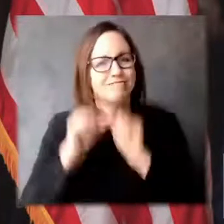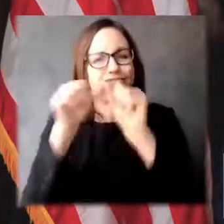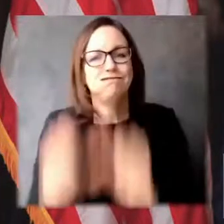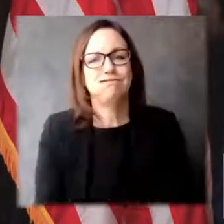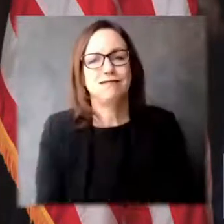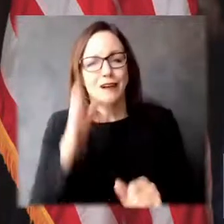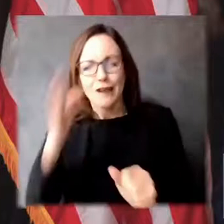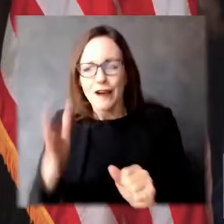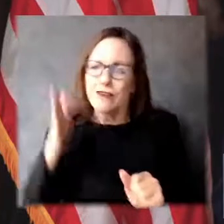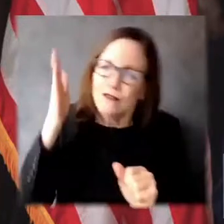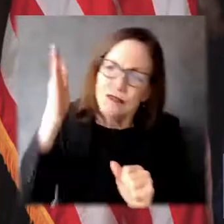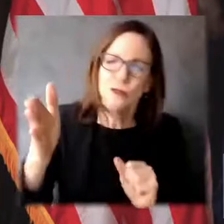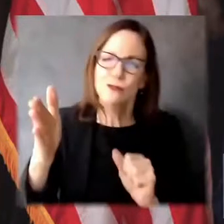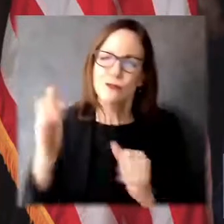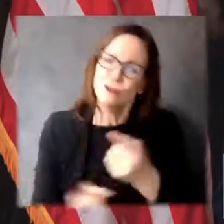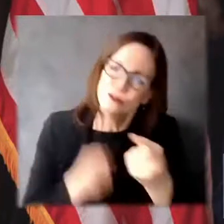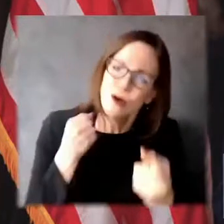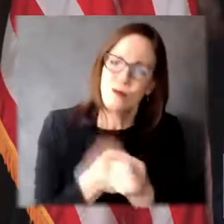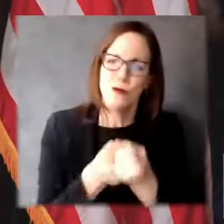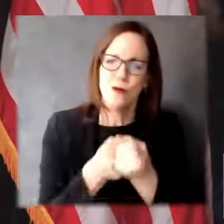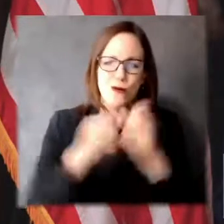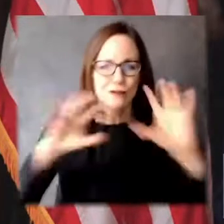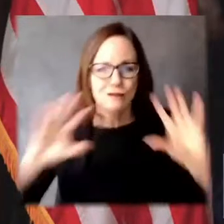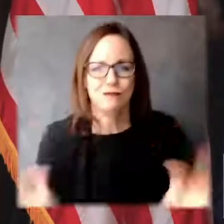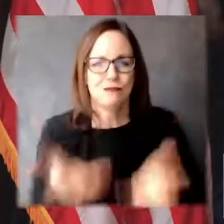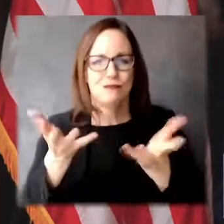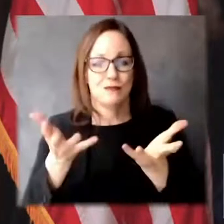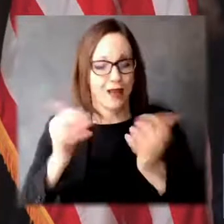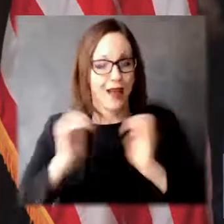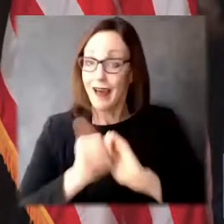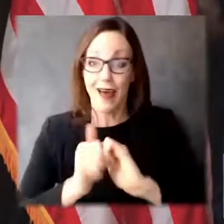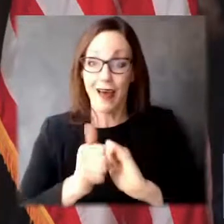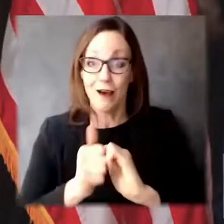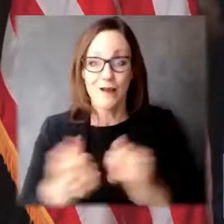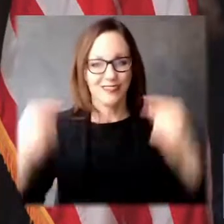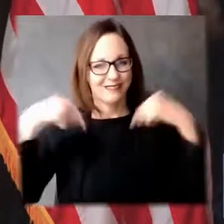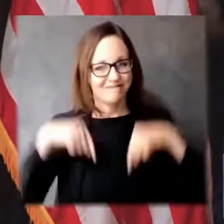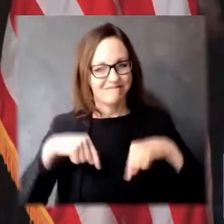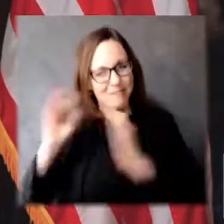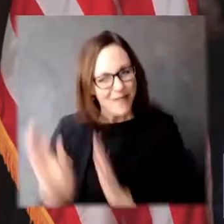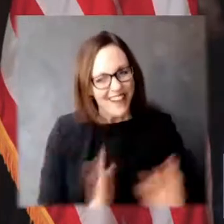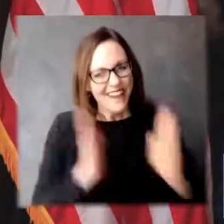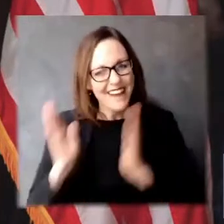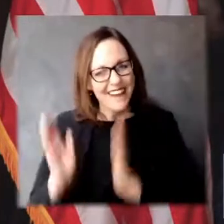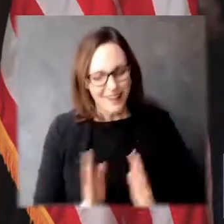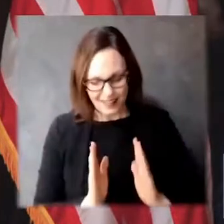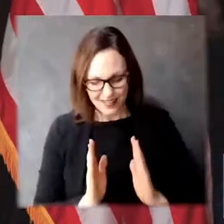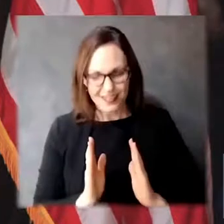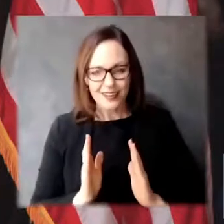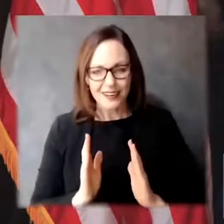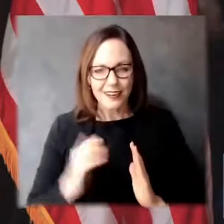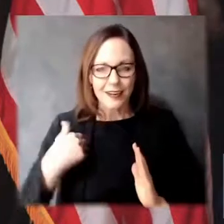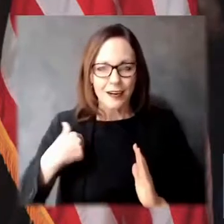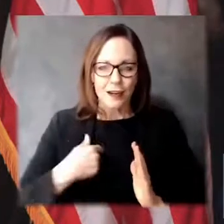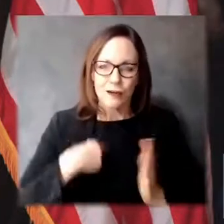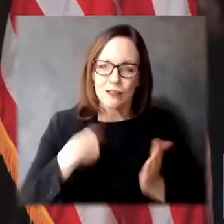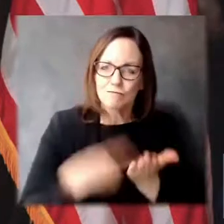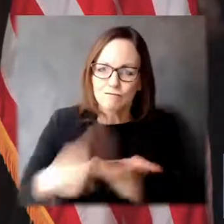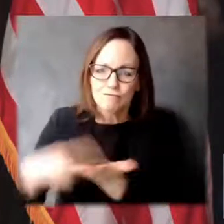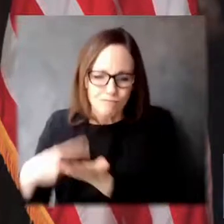can. I've got a blueprint that will do just that and make sure we bounce back and better than